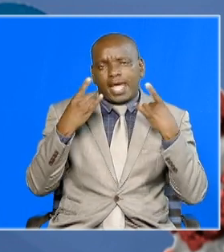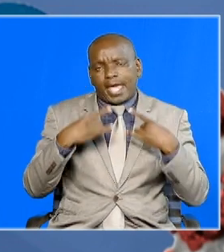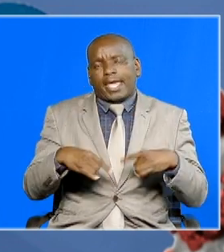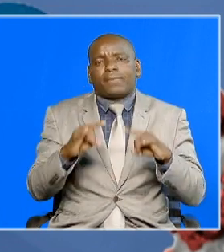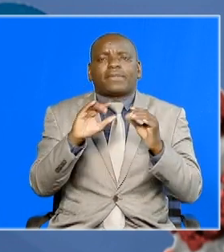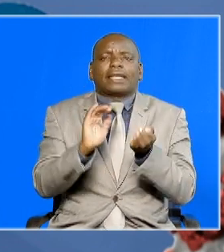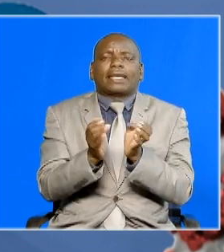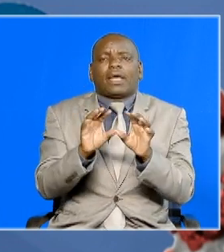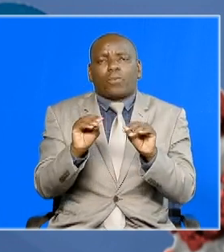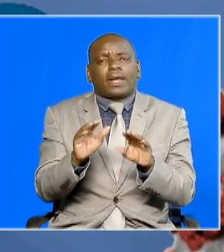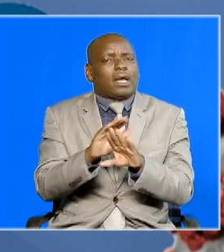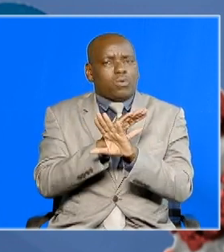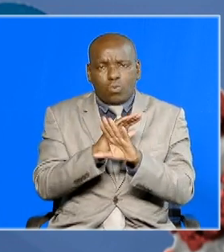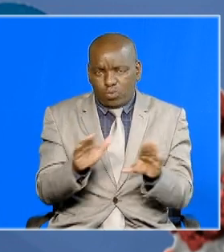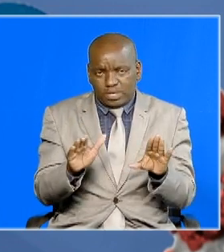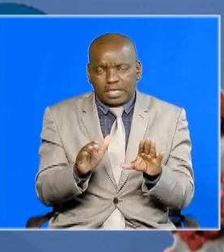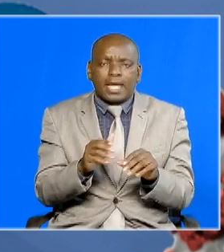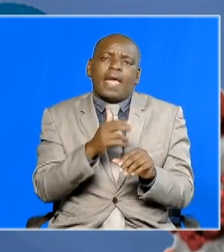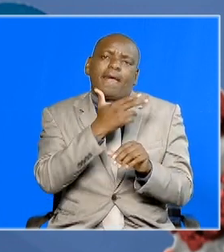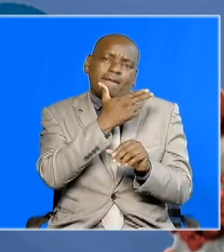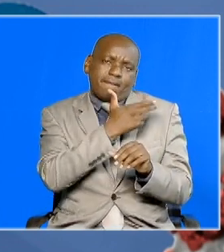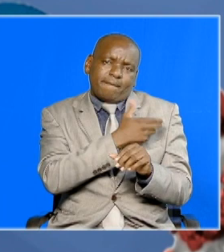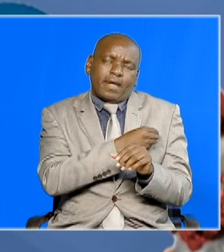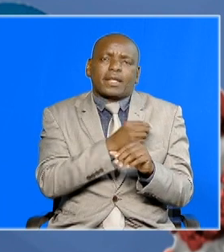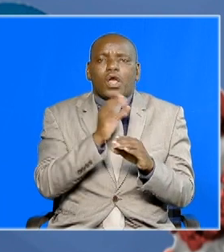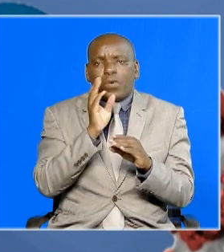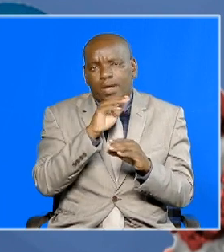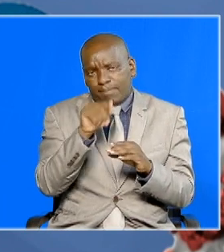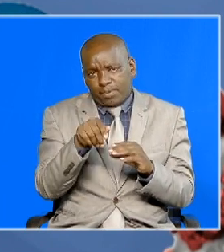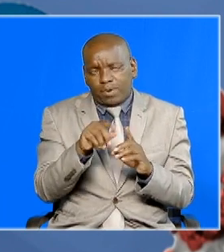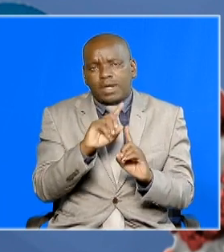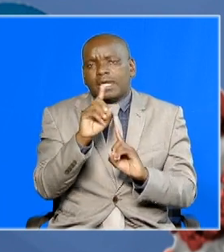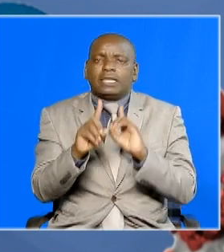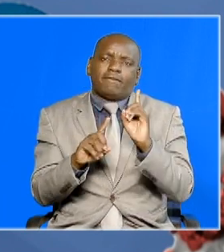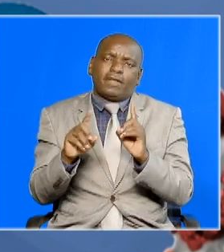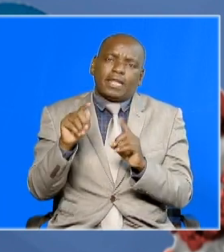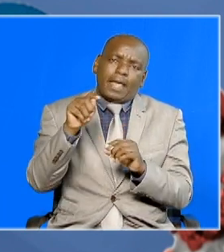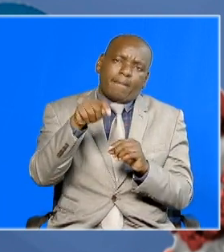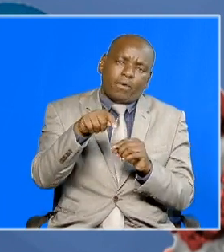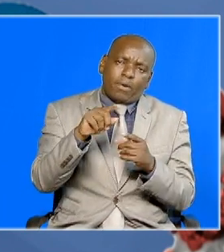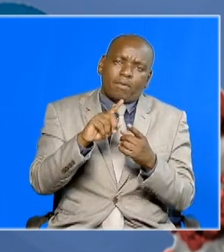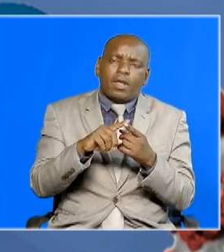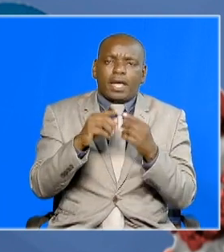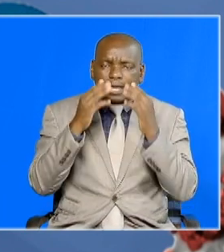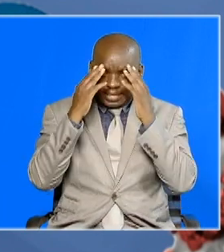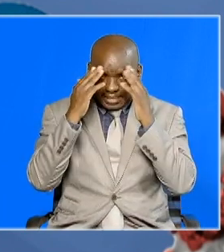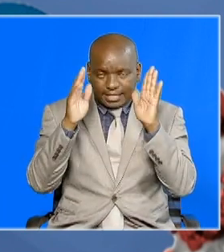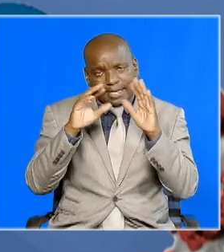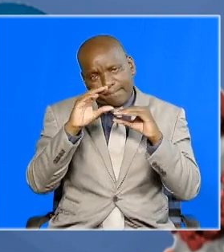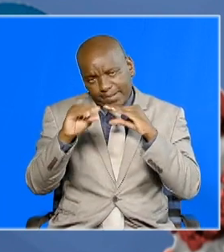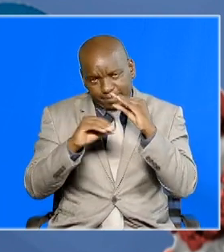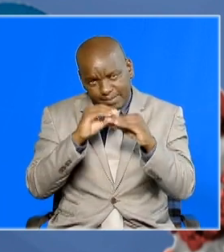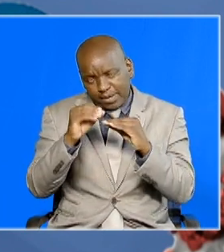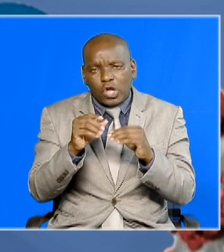only. Prior to vaccination, all the non-potential side effects are to be clearly explained